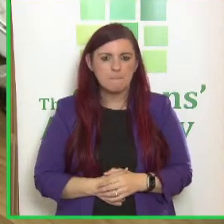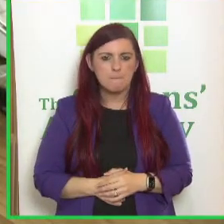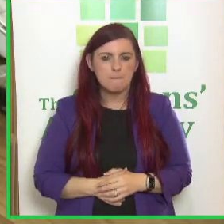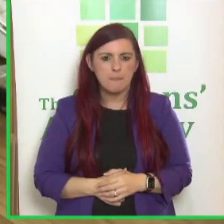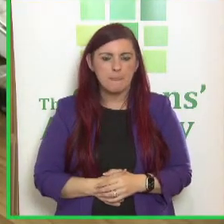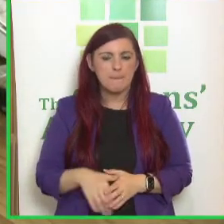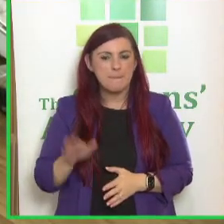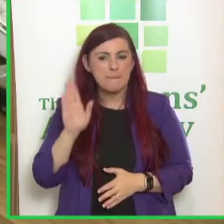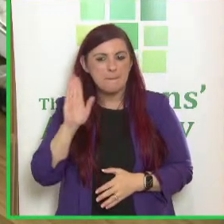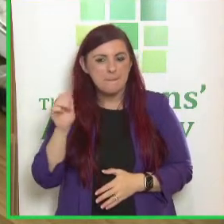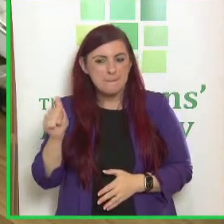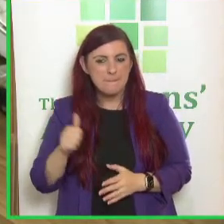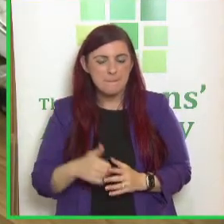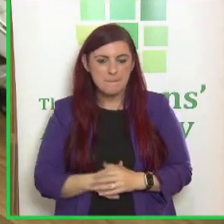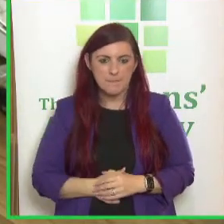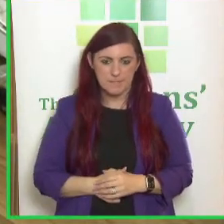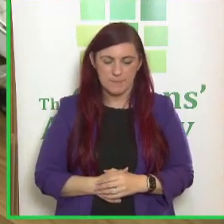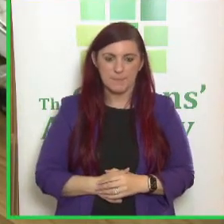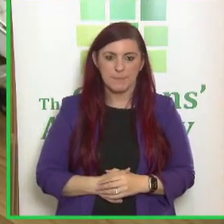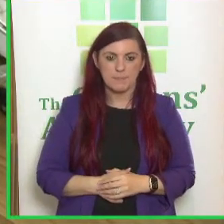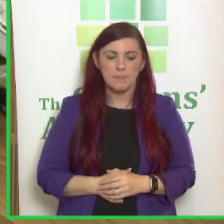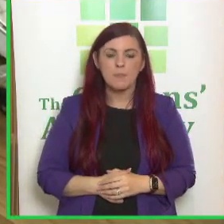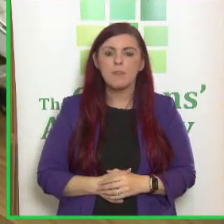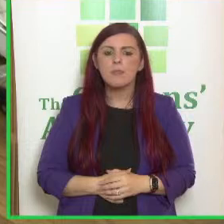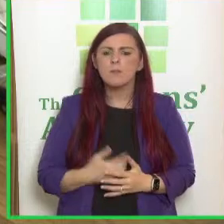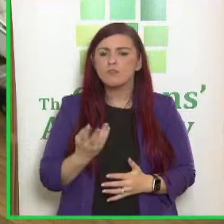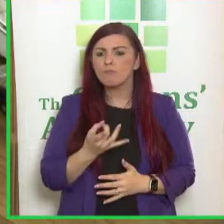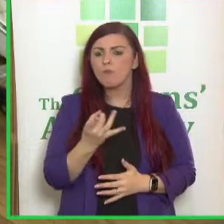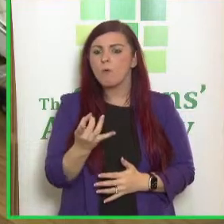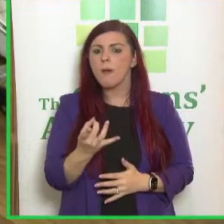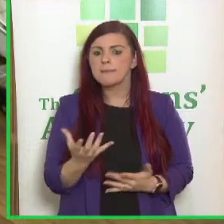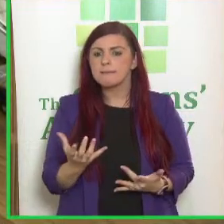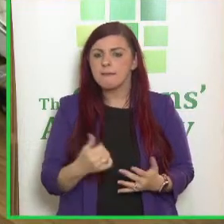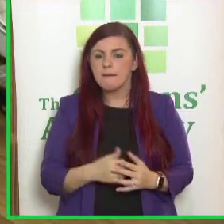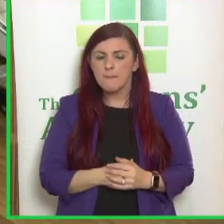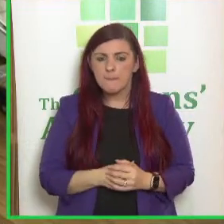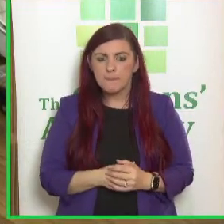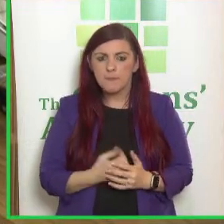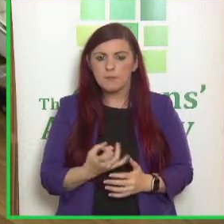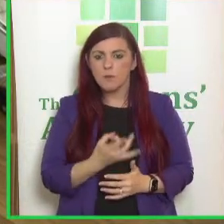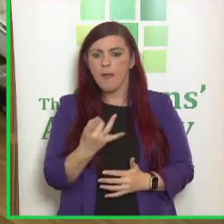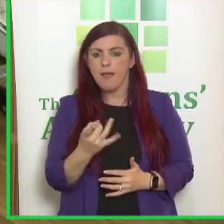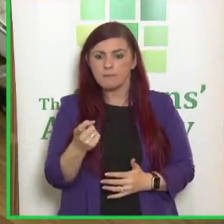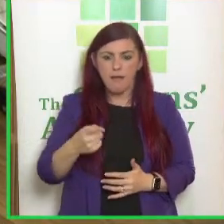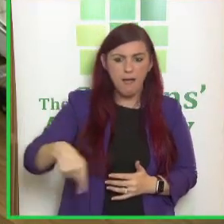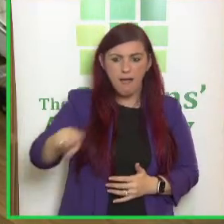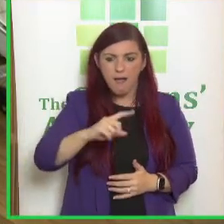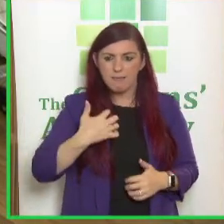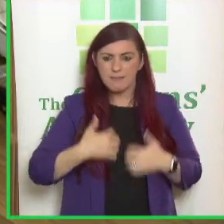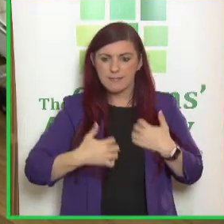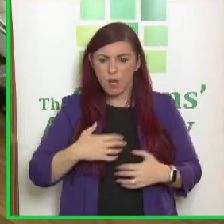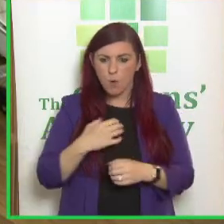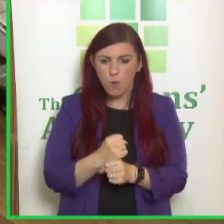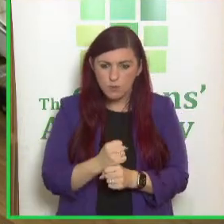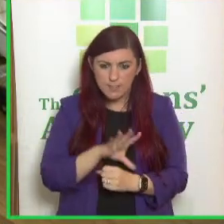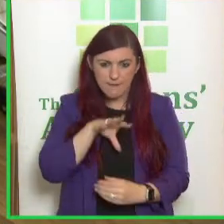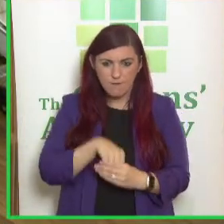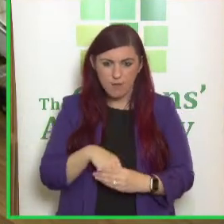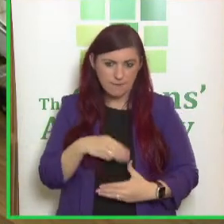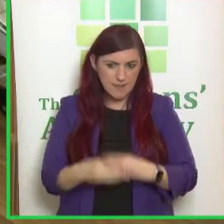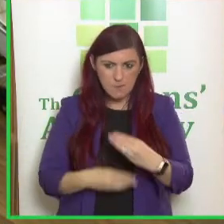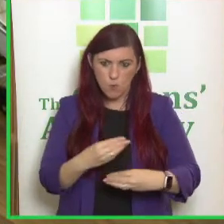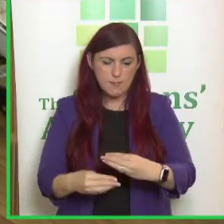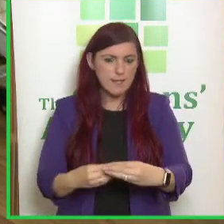Good afternoon, just a request, really, just to ask all stakeholders involved in this process going